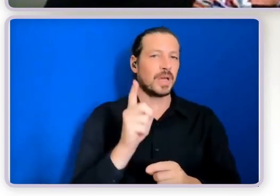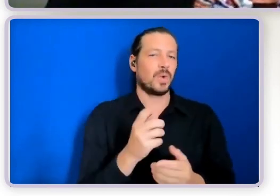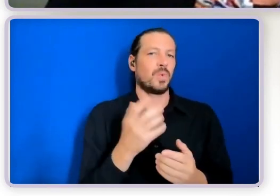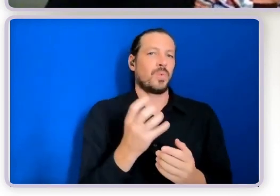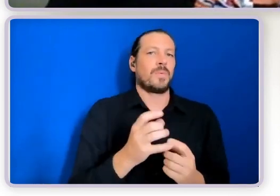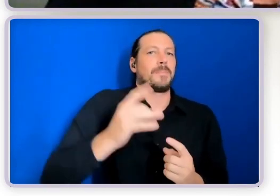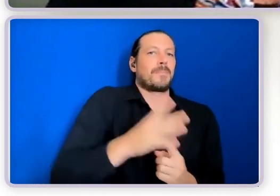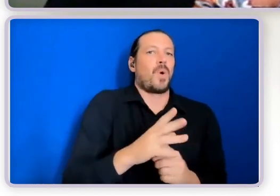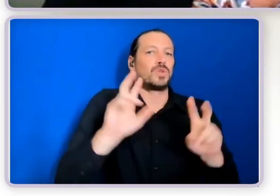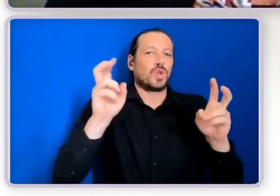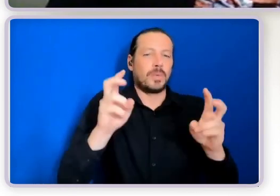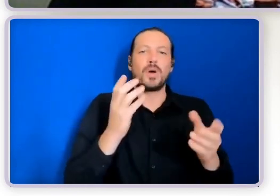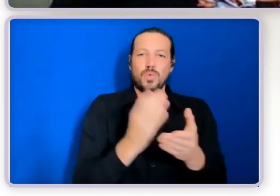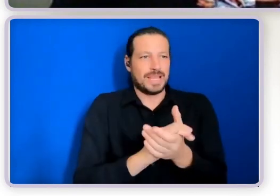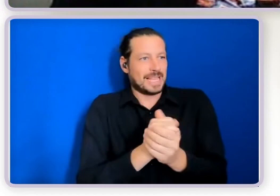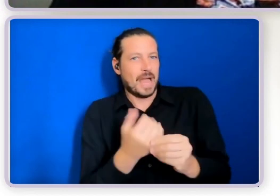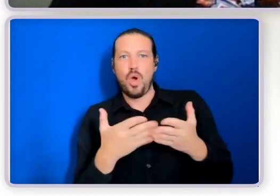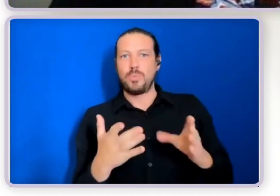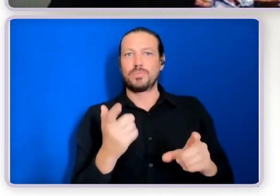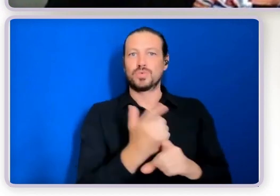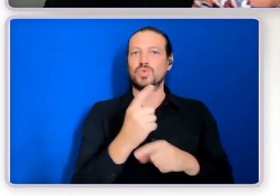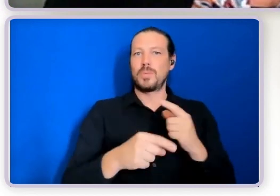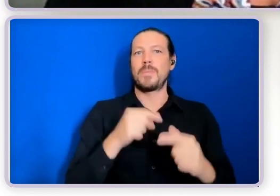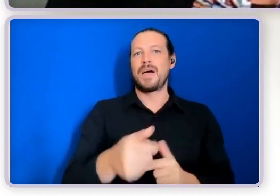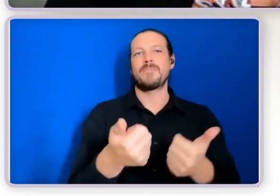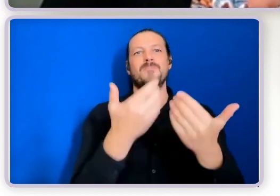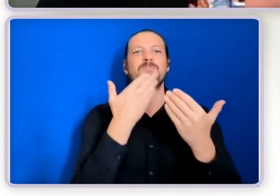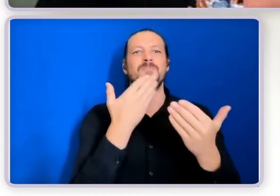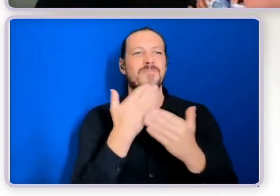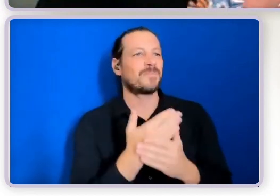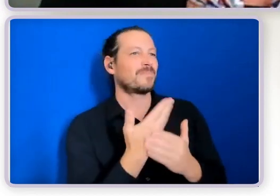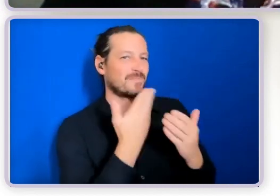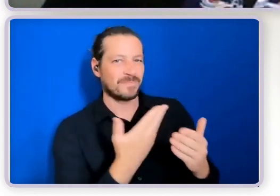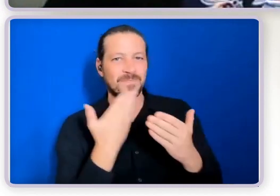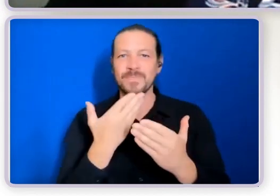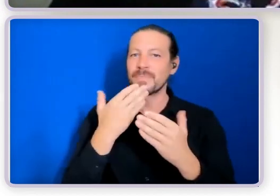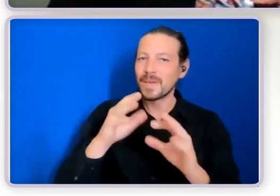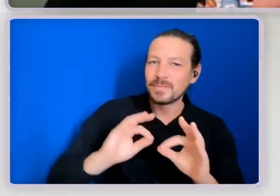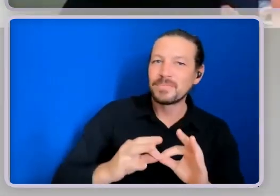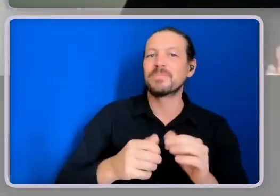that we're talking about it. So thank you very much. Thanks, Melissa. Thank you to the interpreters.